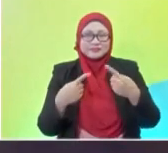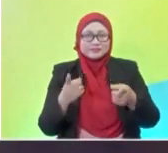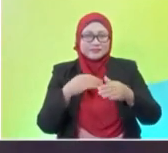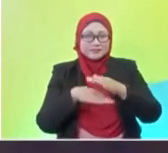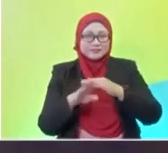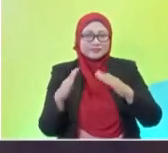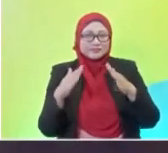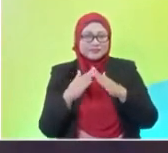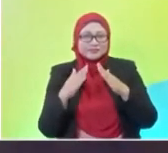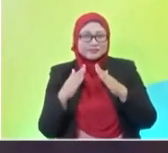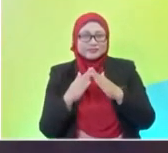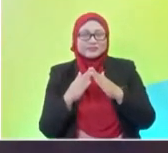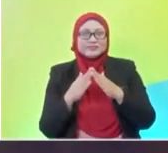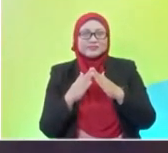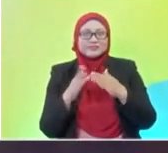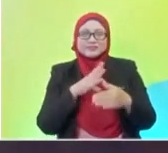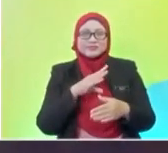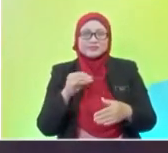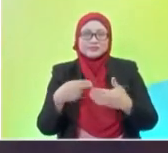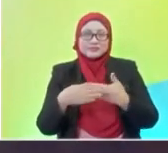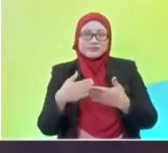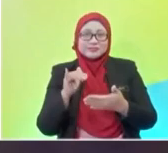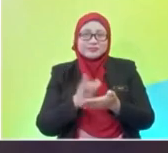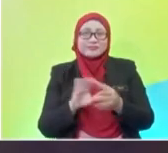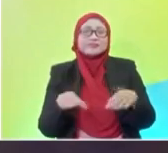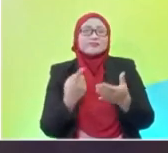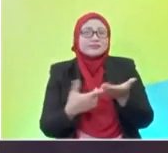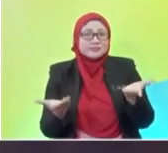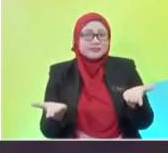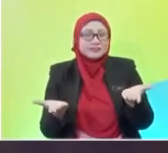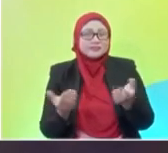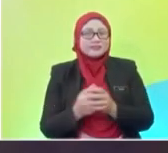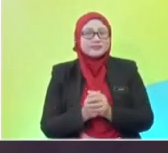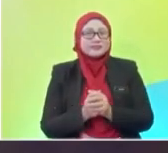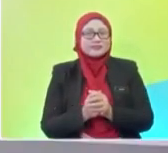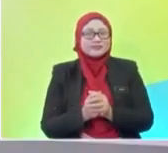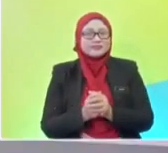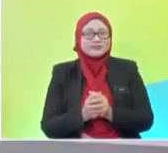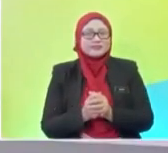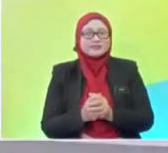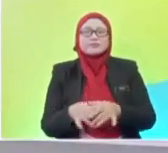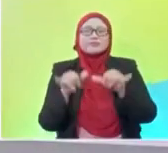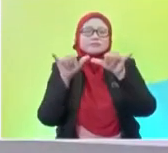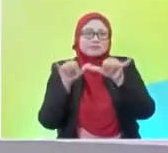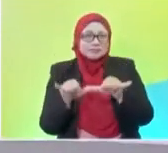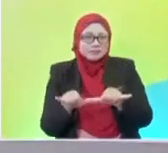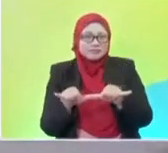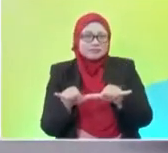house. And what did they do inside the house? Oh, they stayed